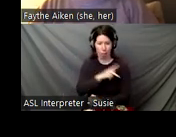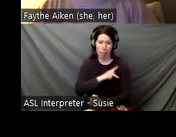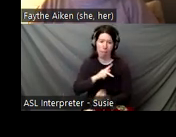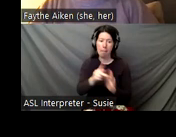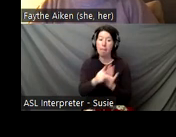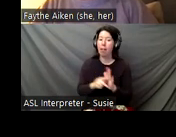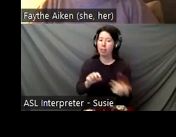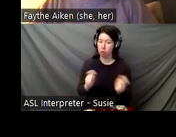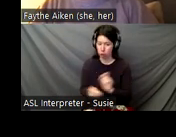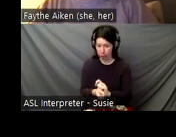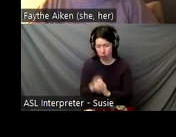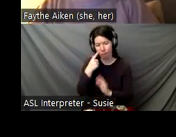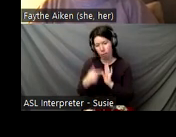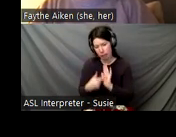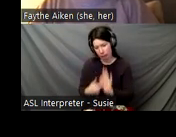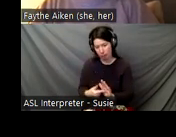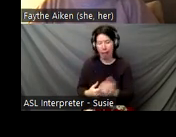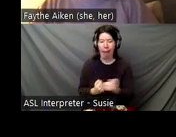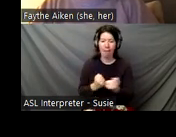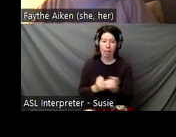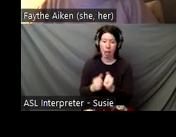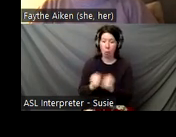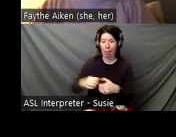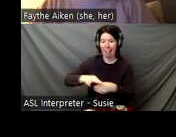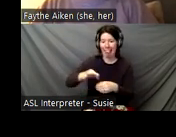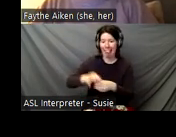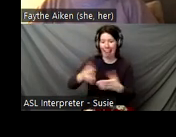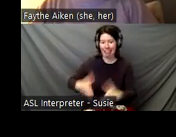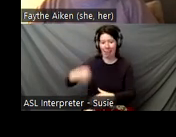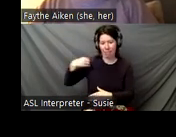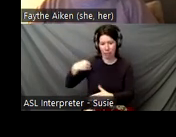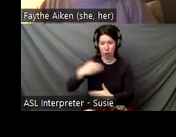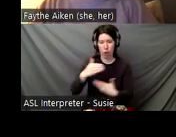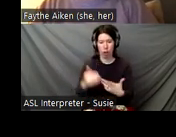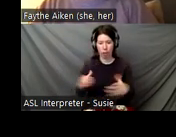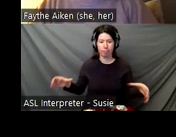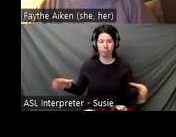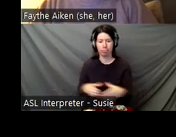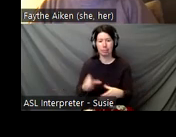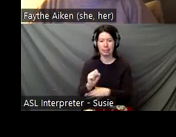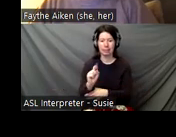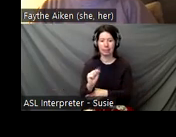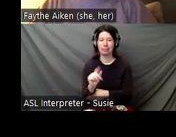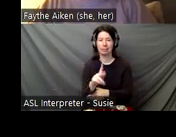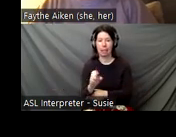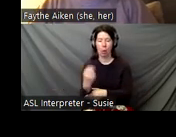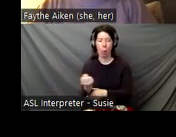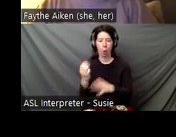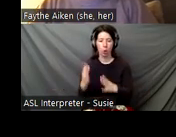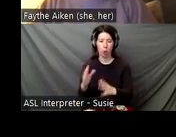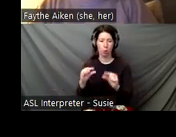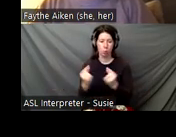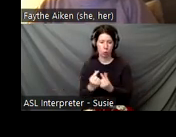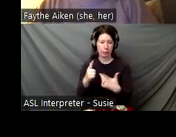policy change, for example, advocating with elected officials, convening stakeholder groups, et cetera. A